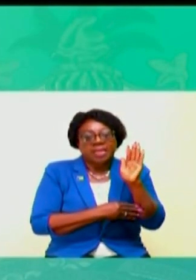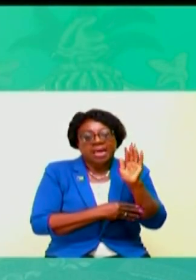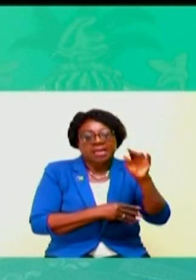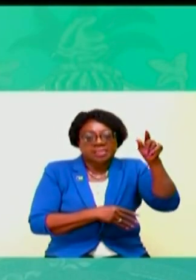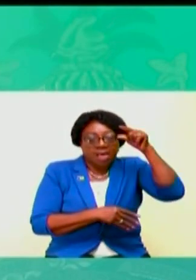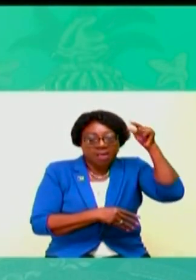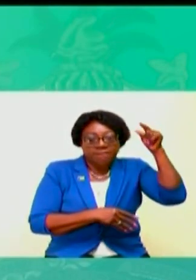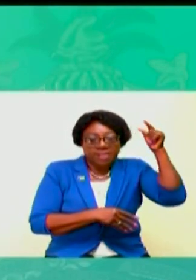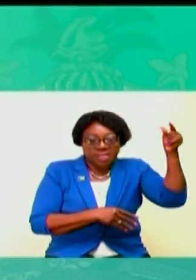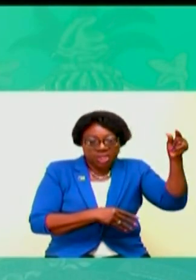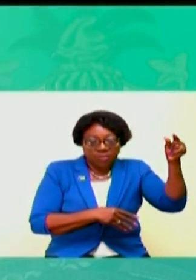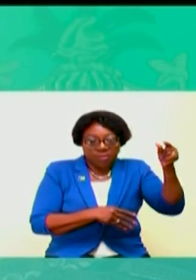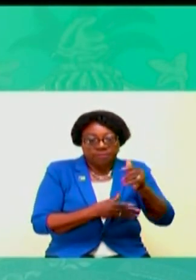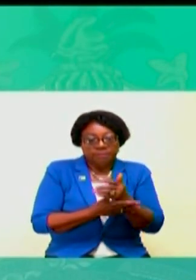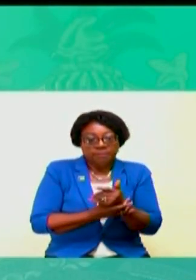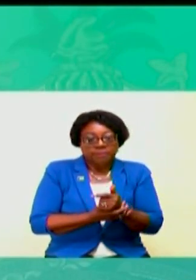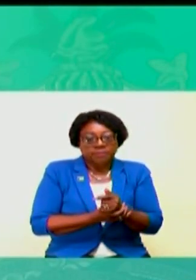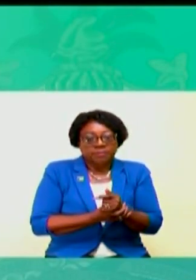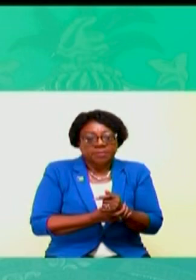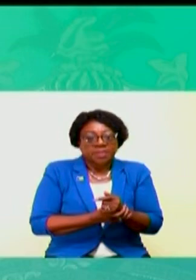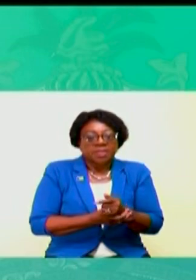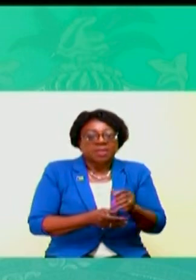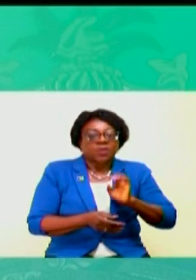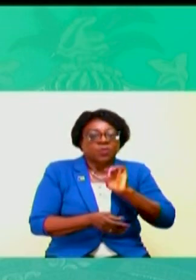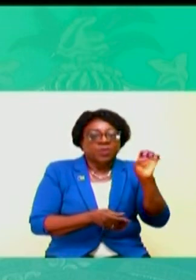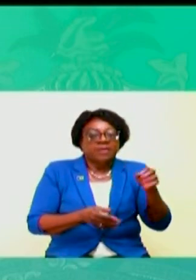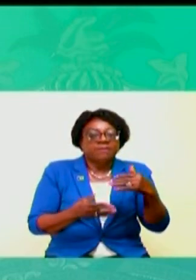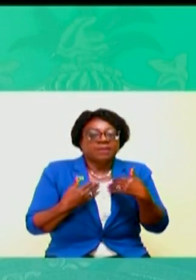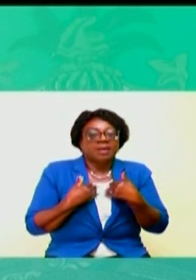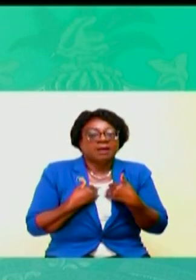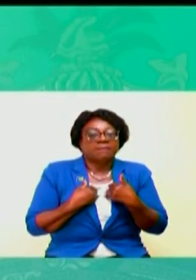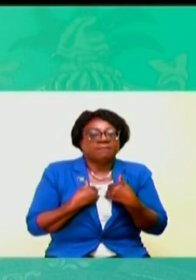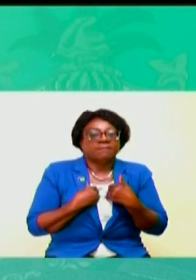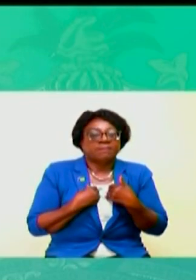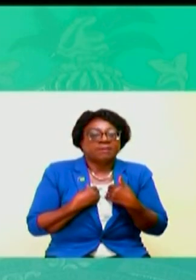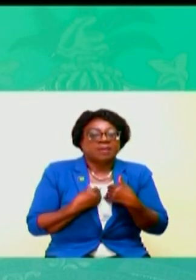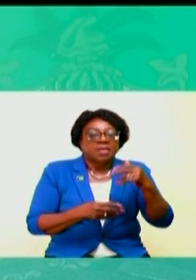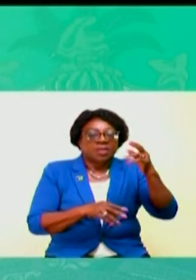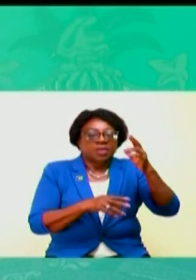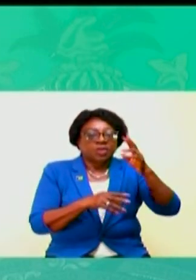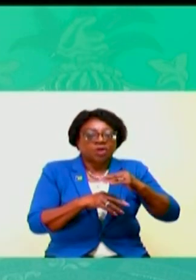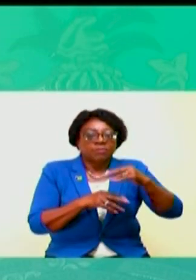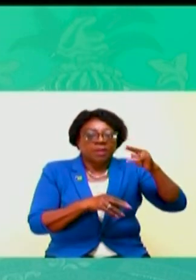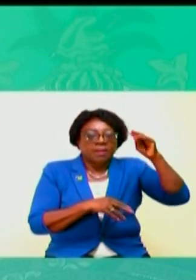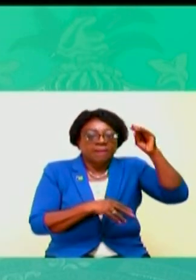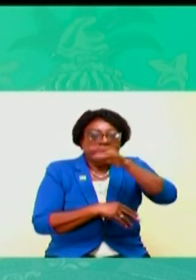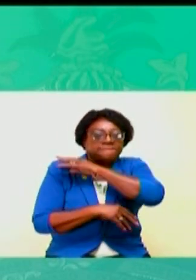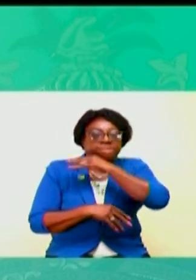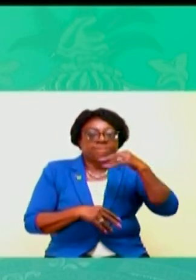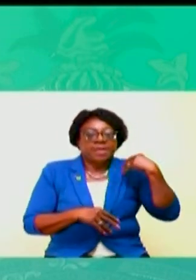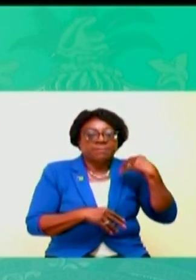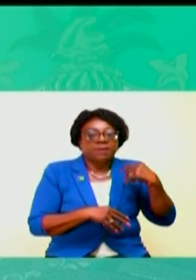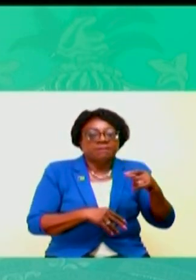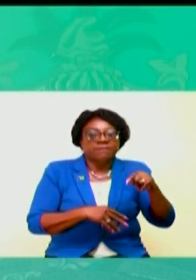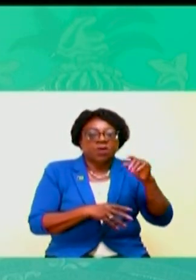fact, Mr. Deputy Speaker, we even have the Honorable Member for Killarney.